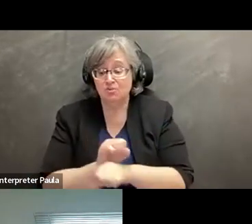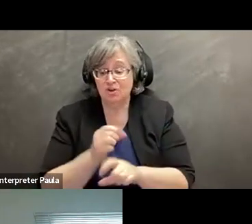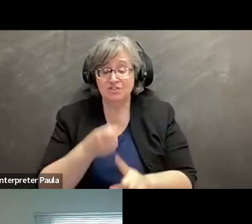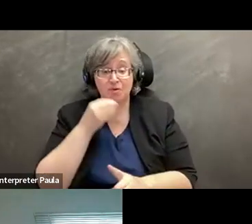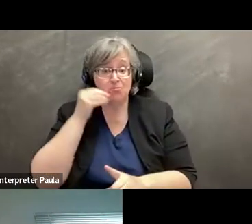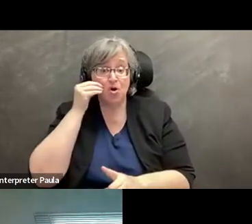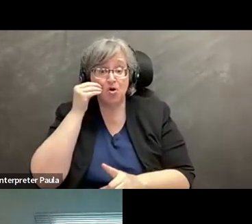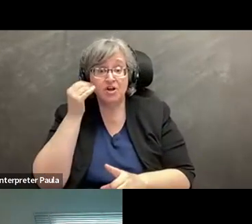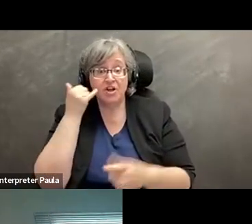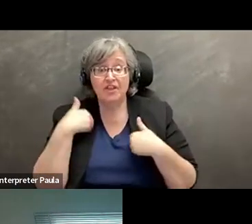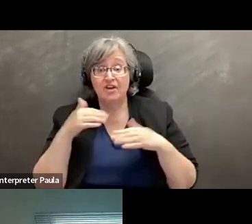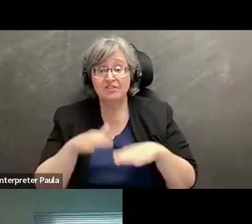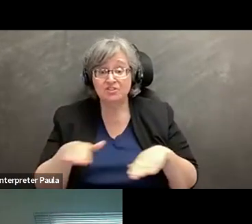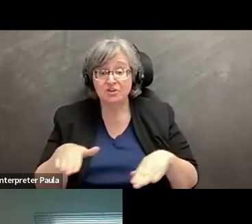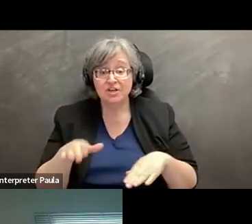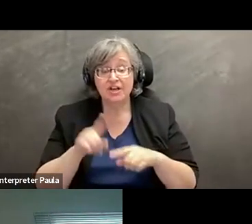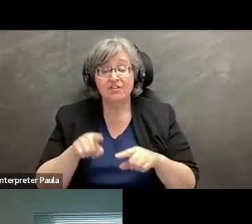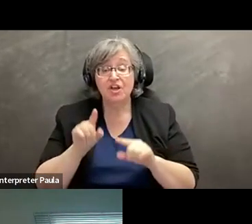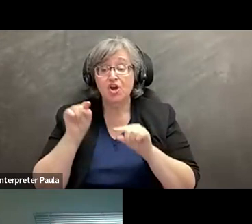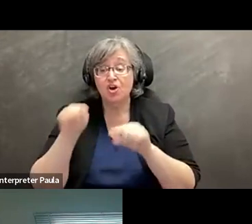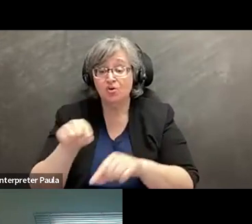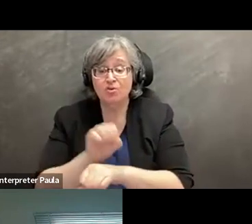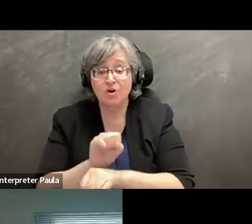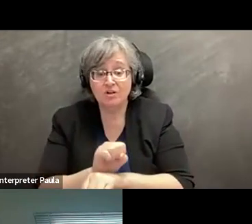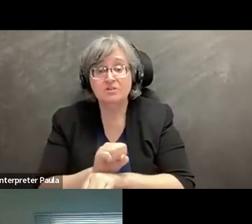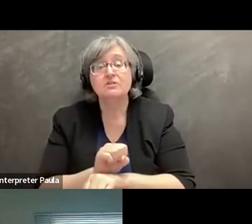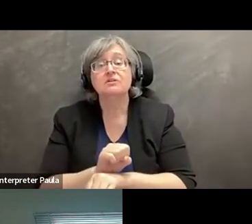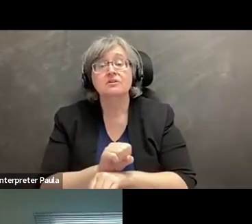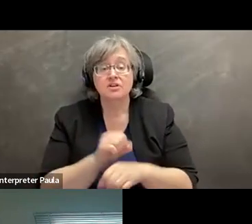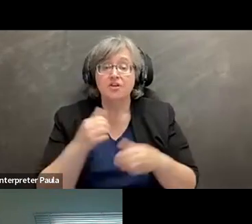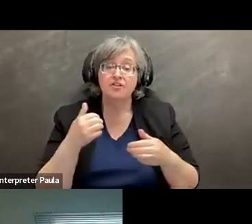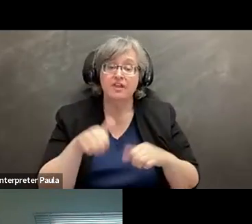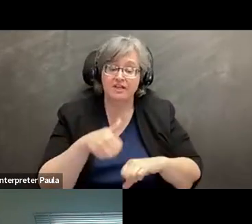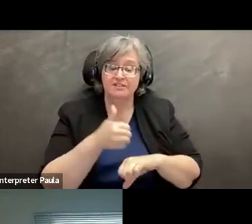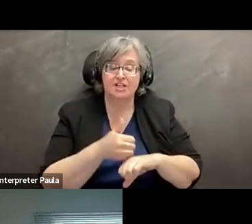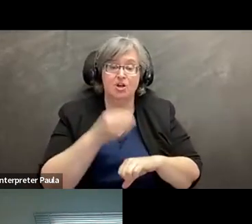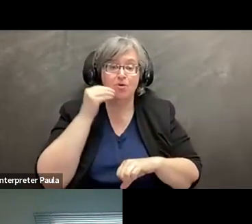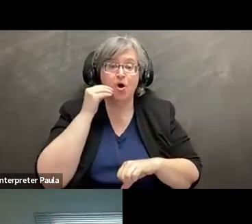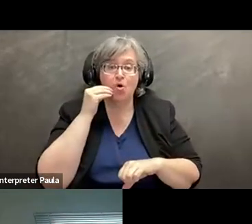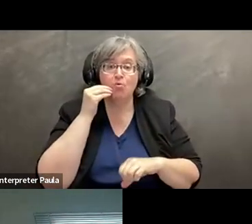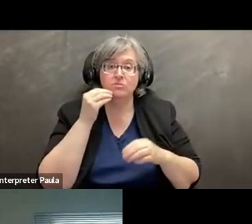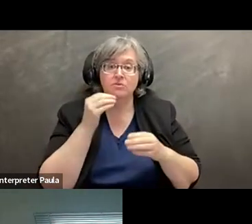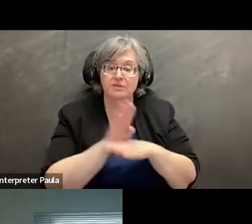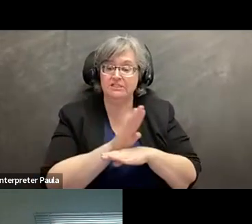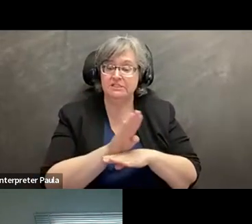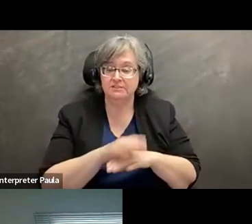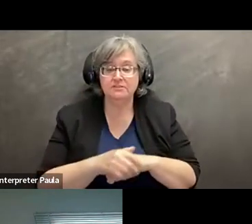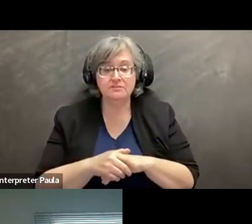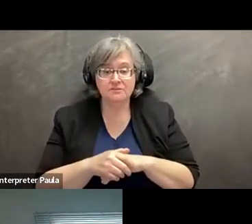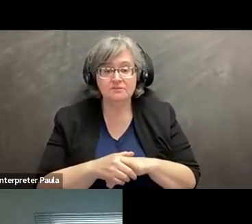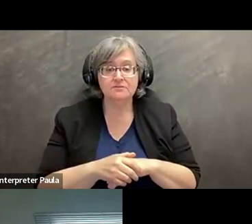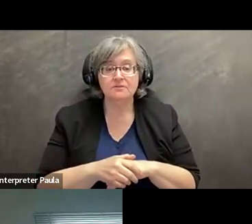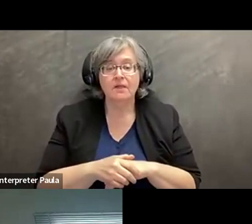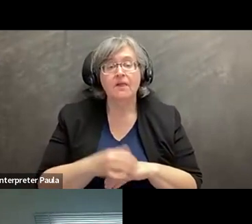For those who have children and they cannot make it to work, they start home-based businesses, and so,